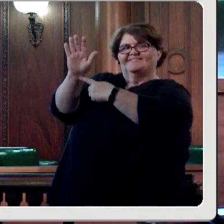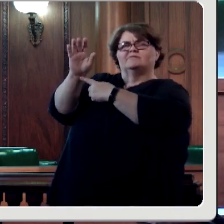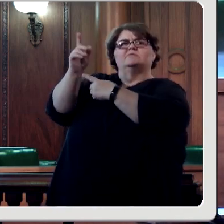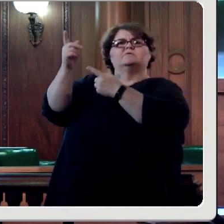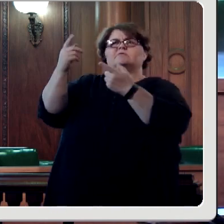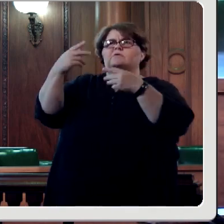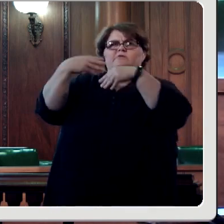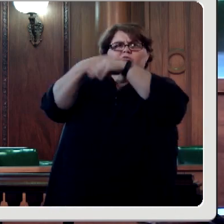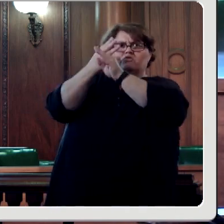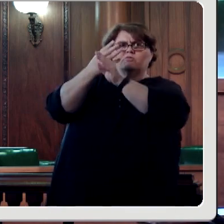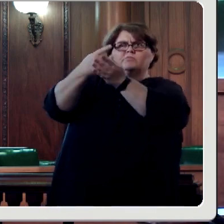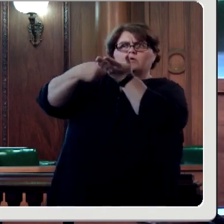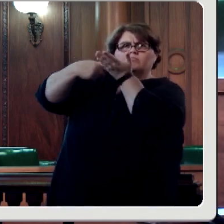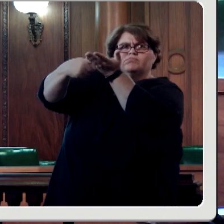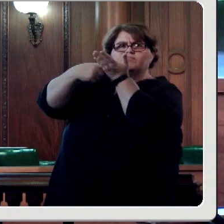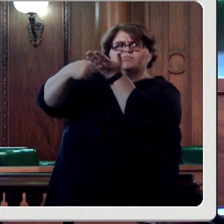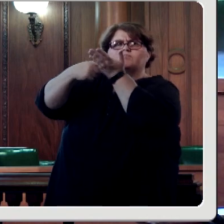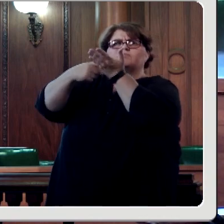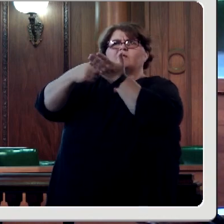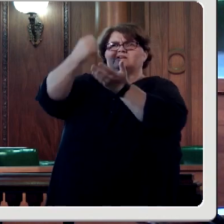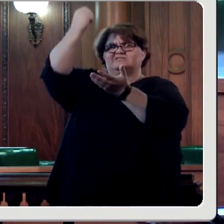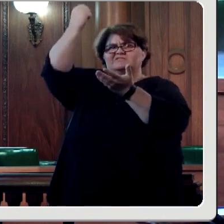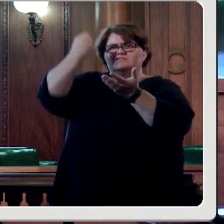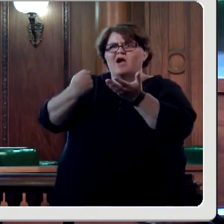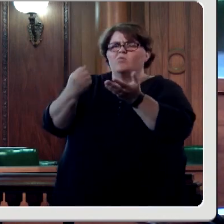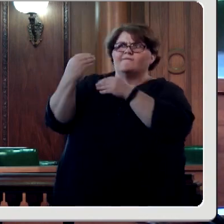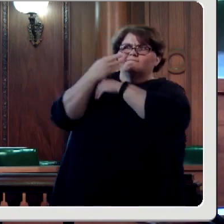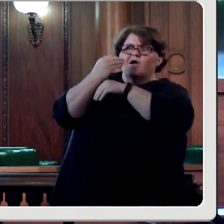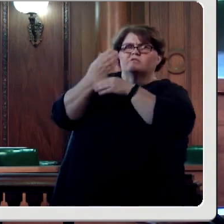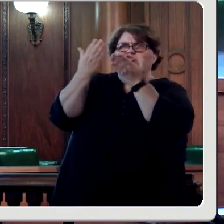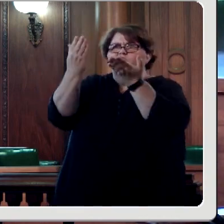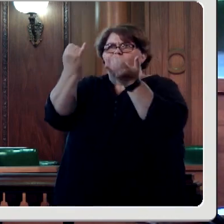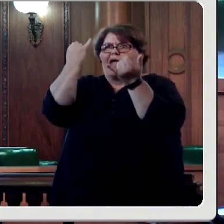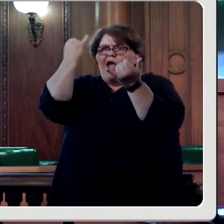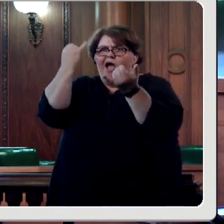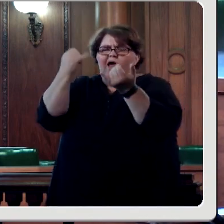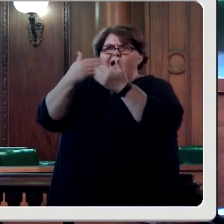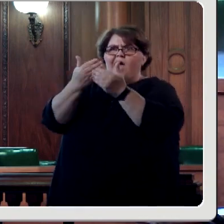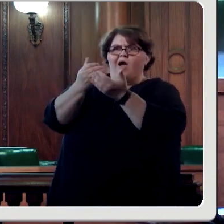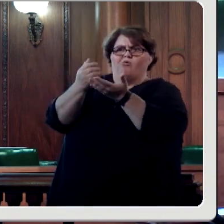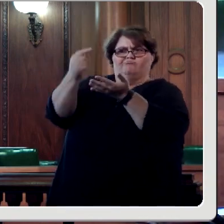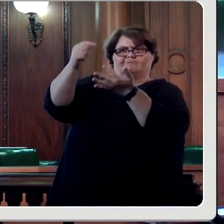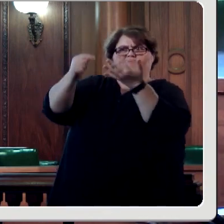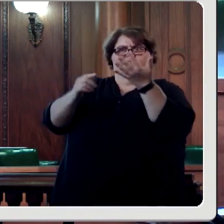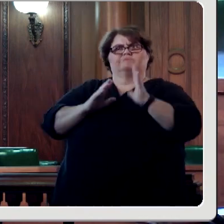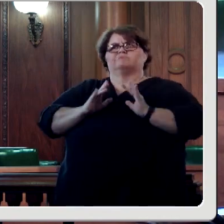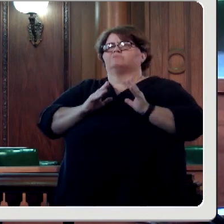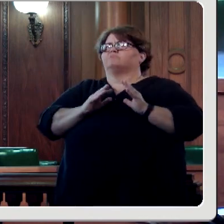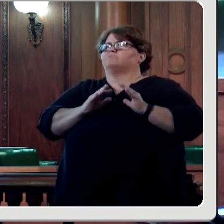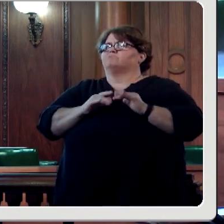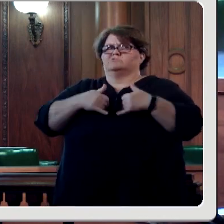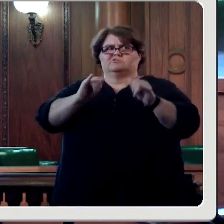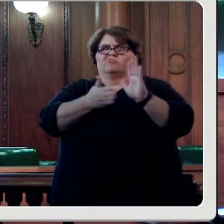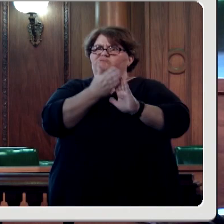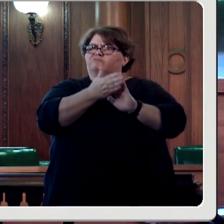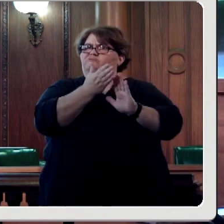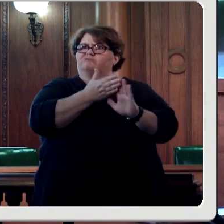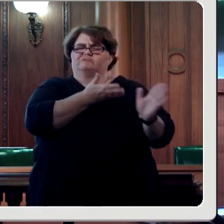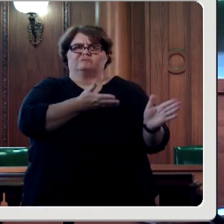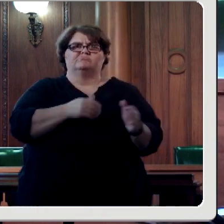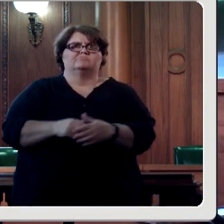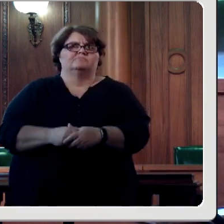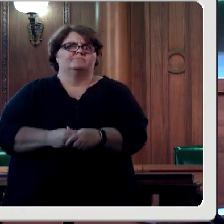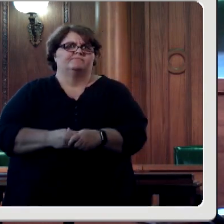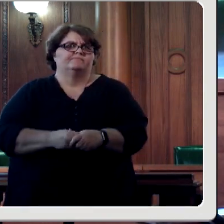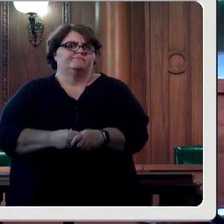Saturday conversations. By the way, DOJ, and I think Commissioner Clapper will go into it, DOJ has listed the top 2 body-worn